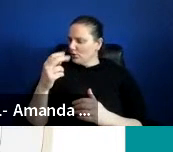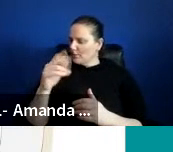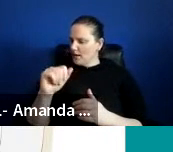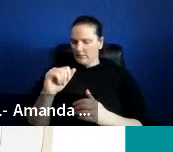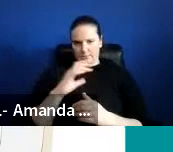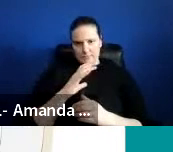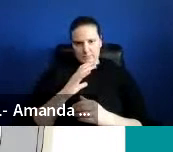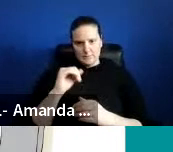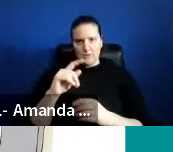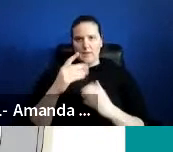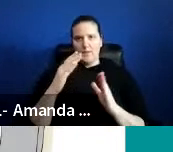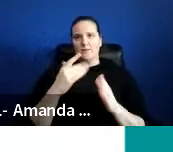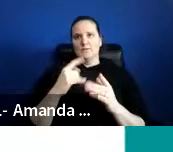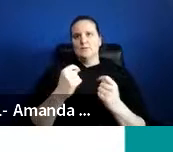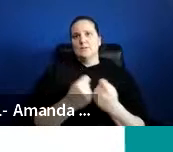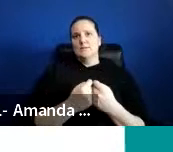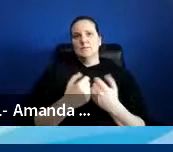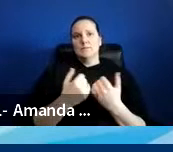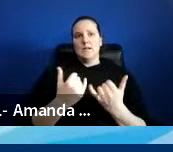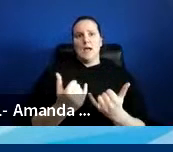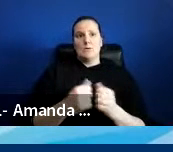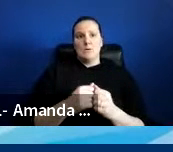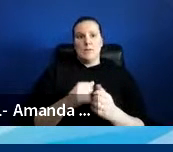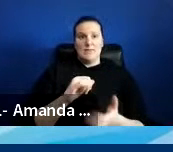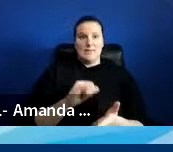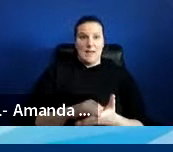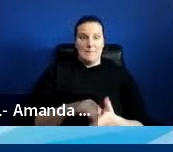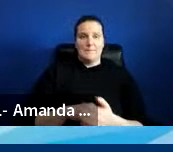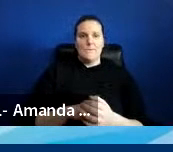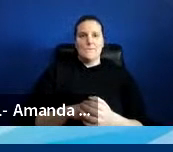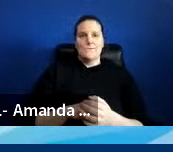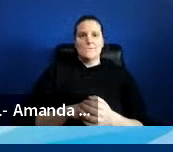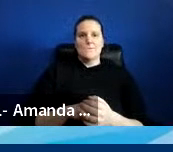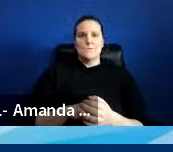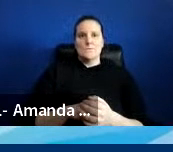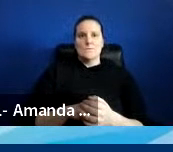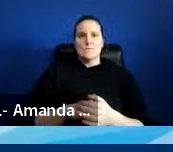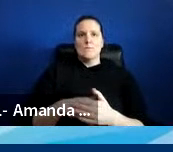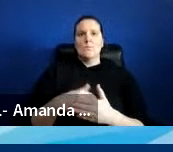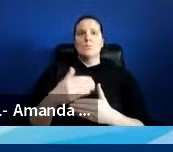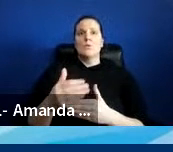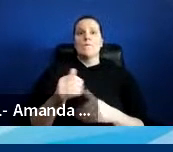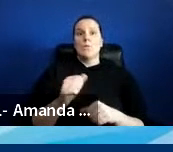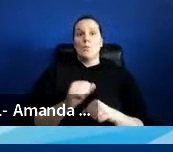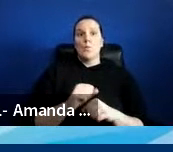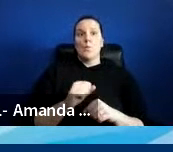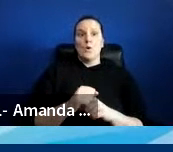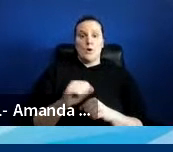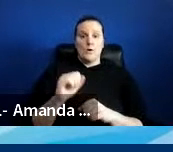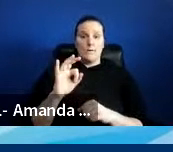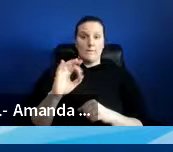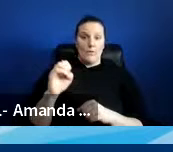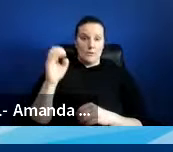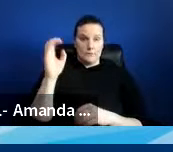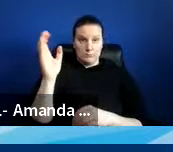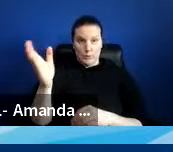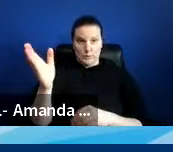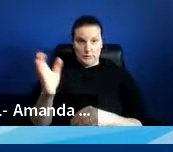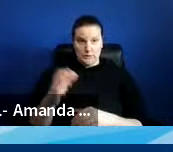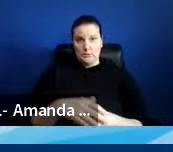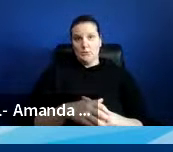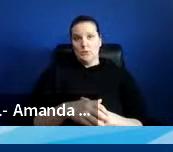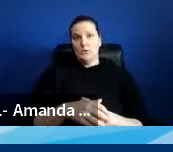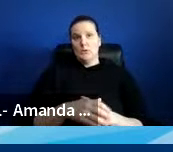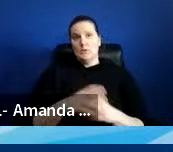you, team. With that, we're gonna move on to our workforce presentation, and we've